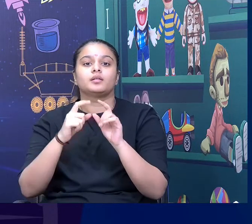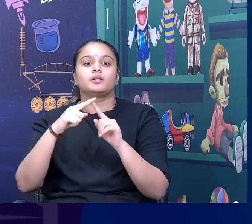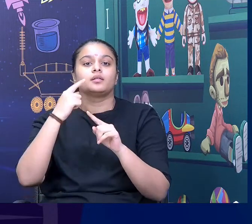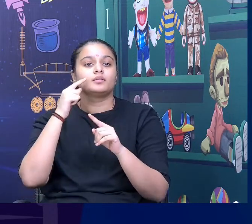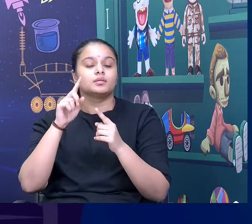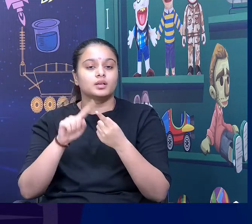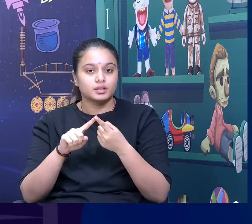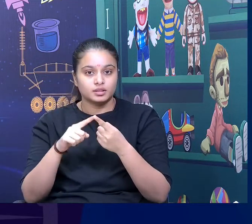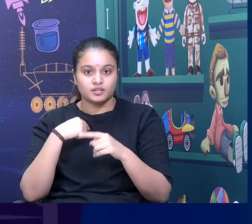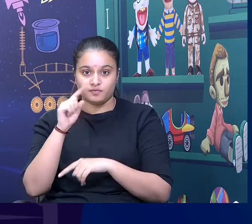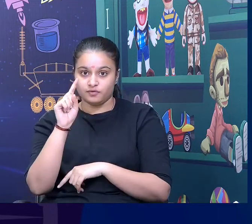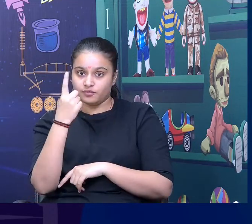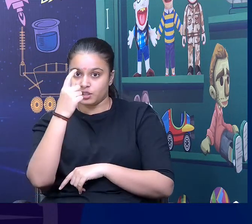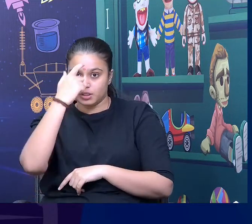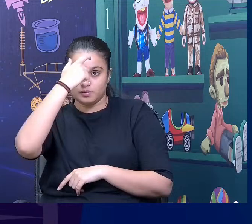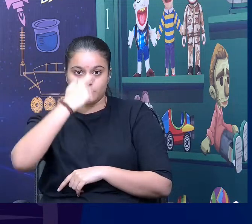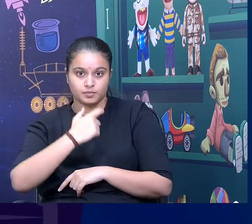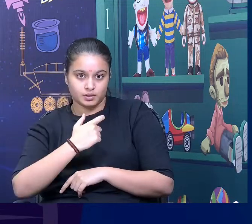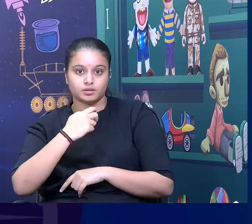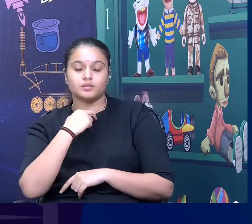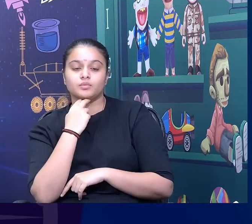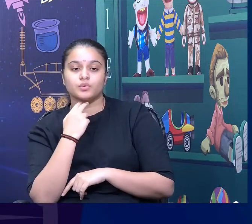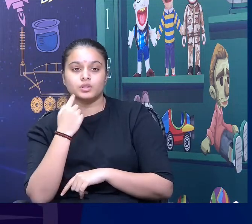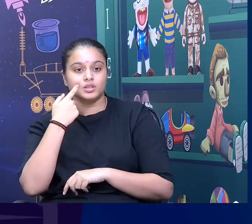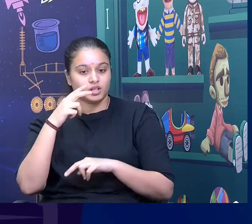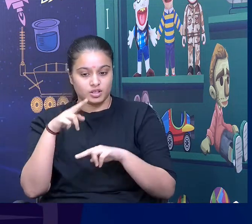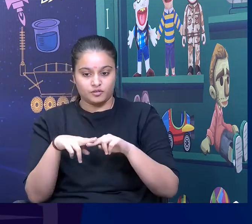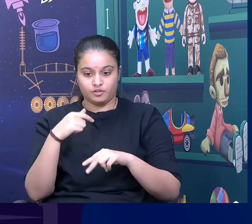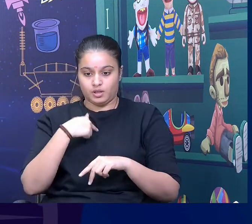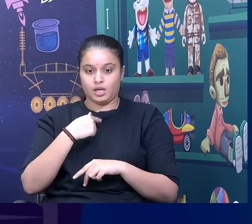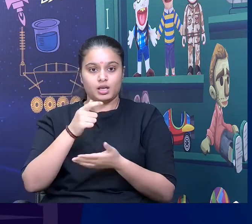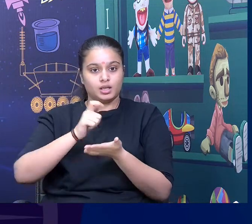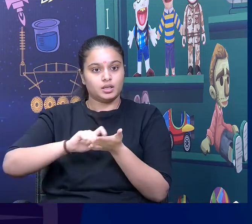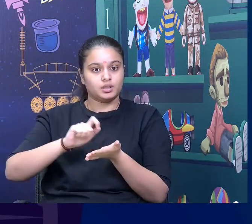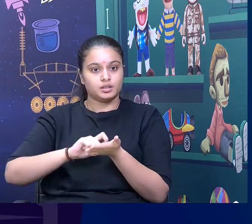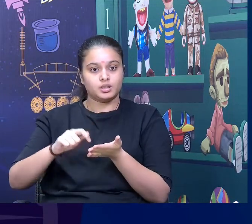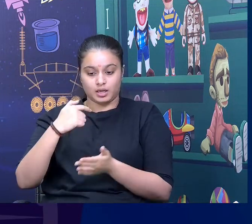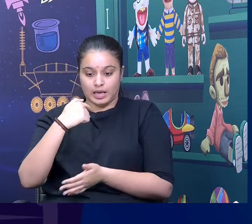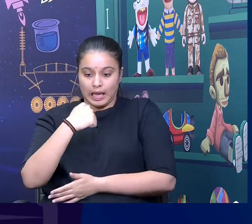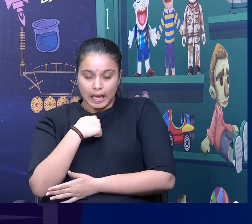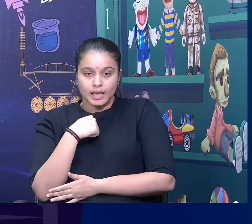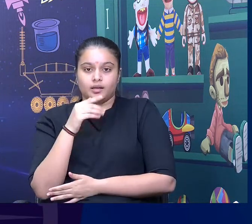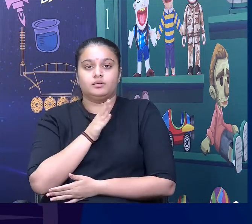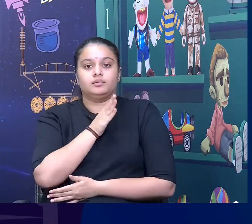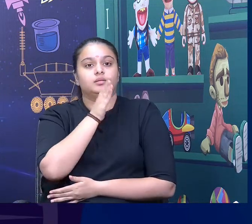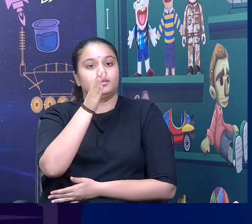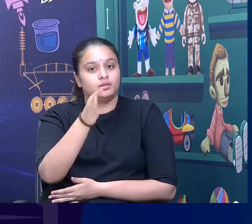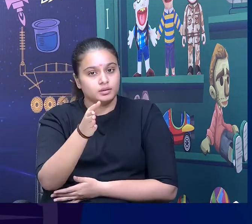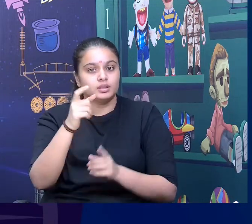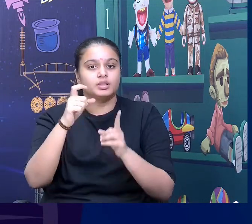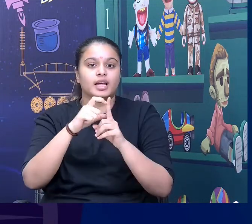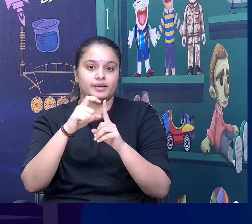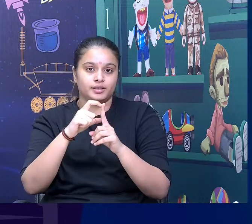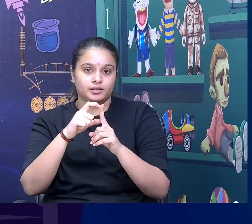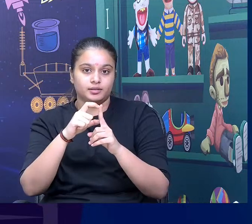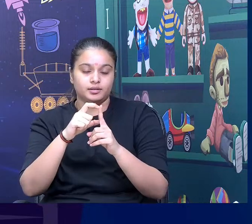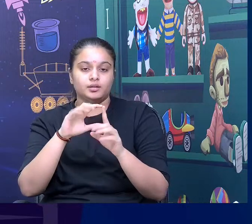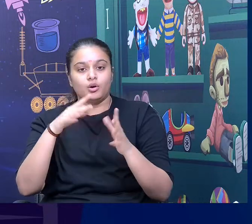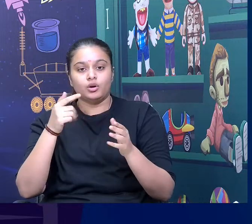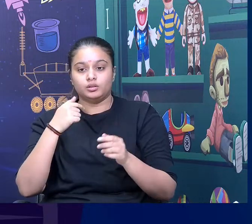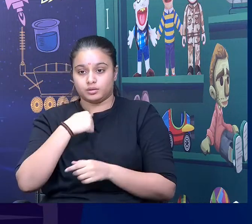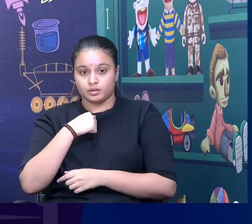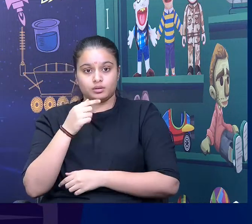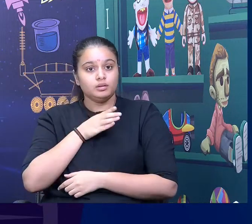in first person voice usually. So if I am writing, I would be saying I visited Delhi. I went